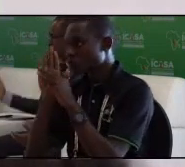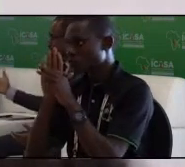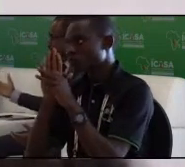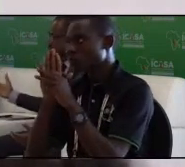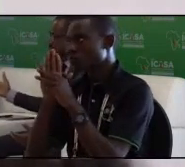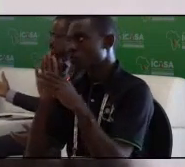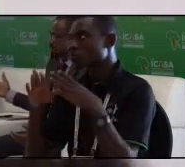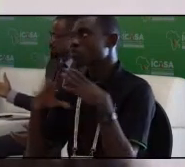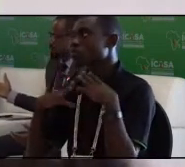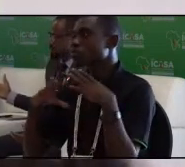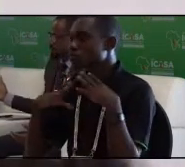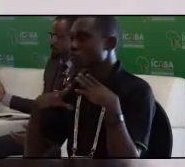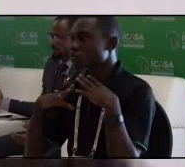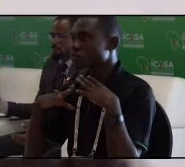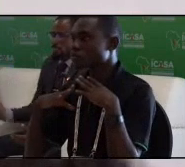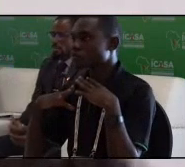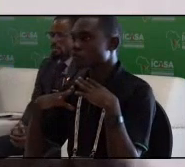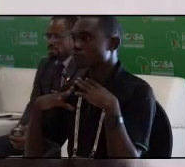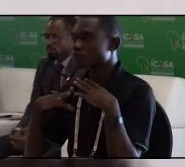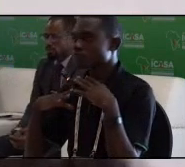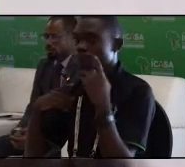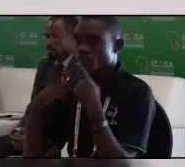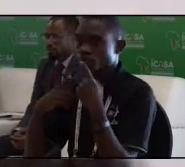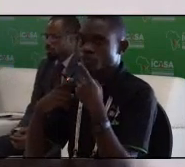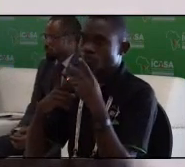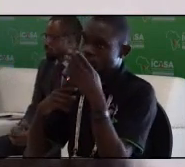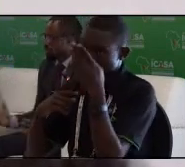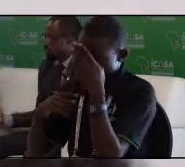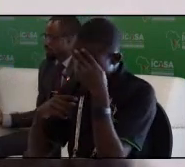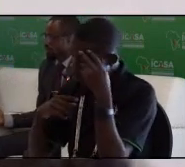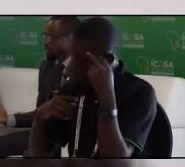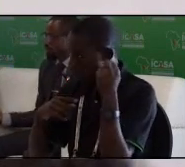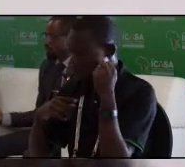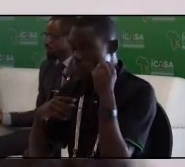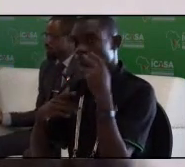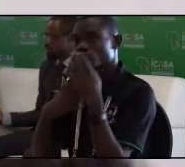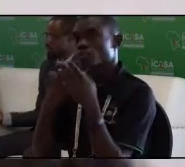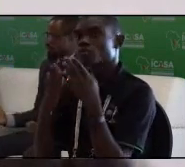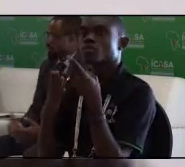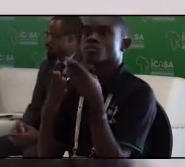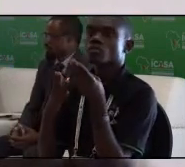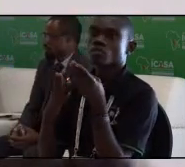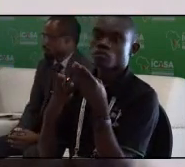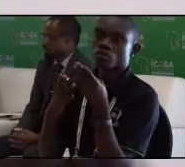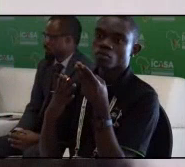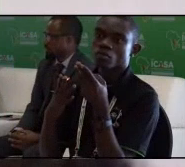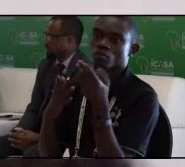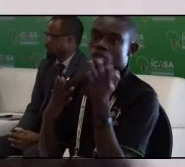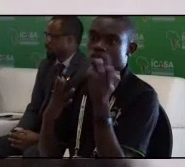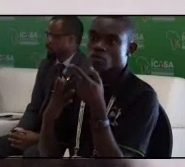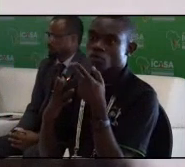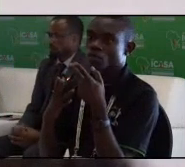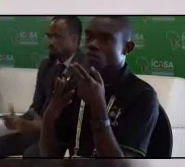is also key. Like my colleague, Mrs. Dada said, in Nigeria, we didn't have a problem with policy around blood-based testing because the